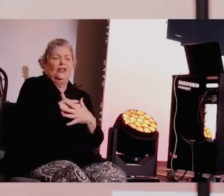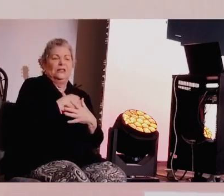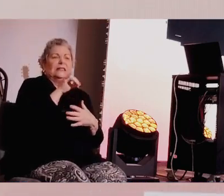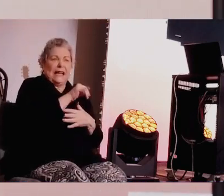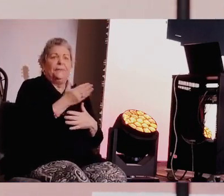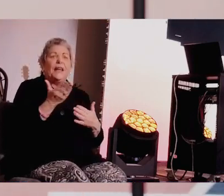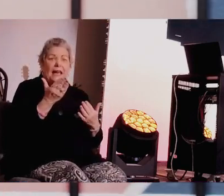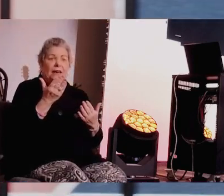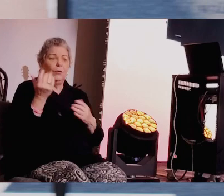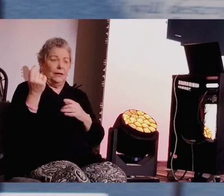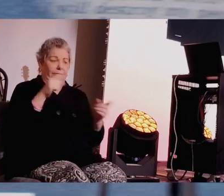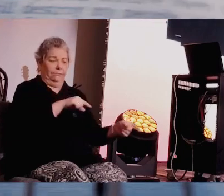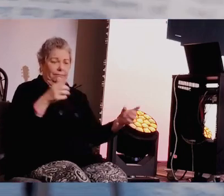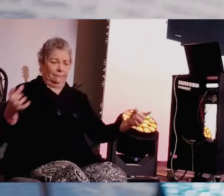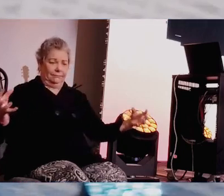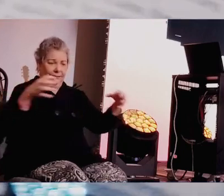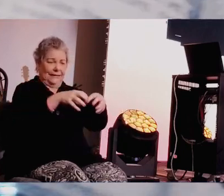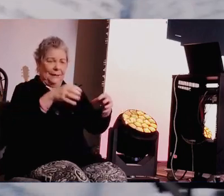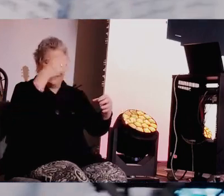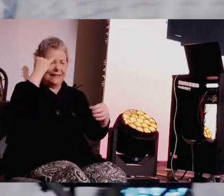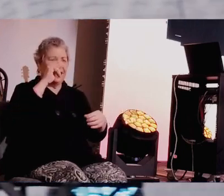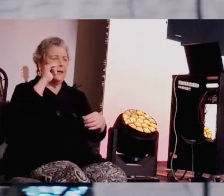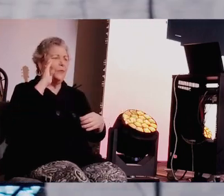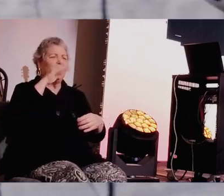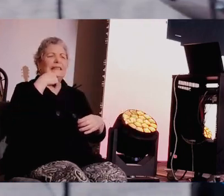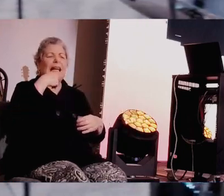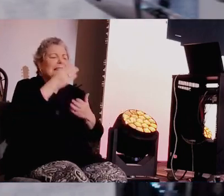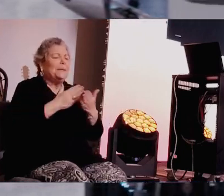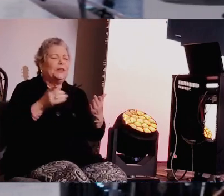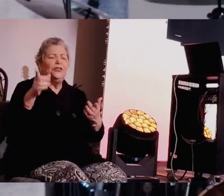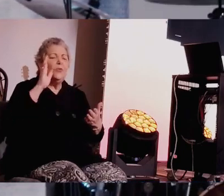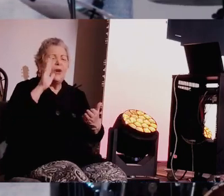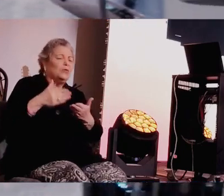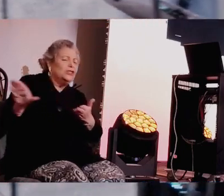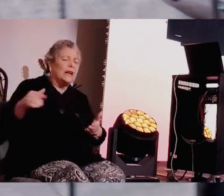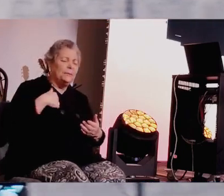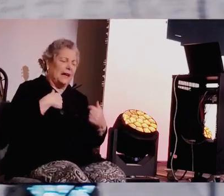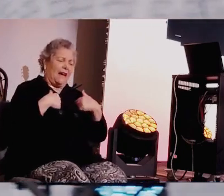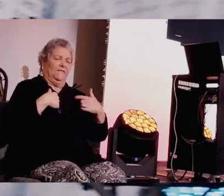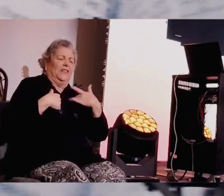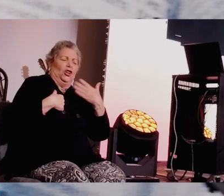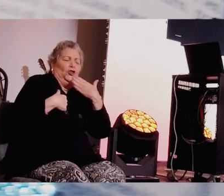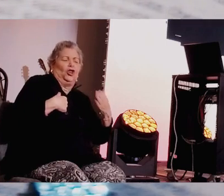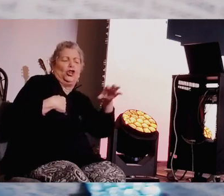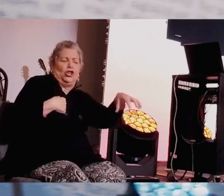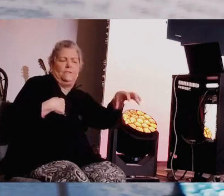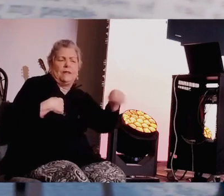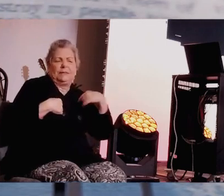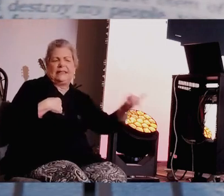same thing when they come to this camp, because is this going to say something that rejects me as well? I was feeling really good over here.